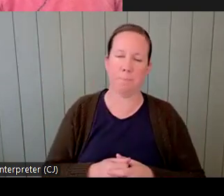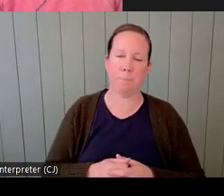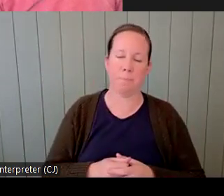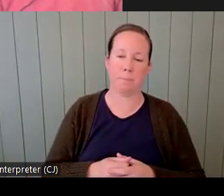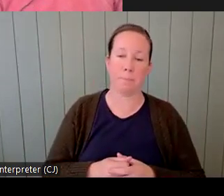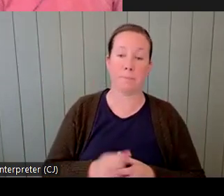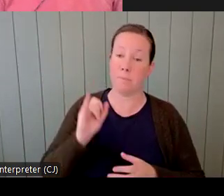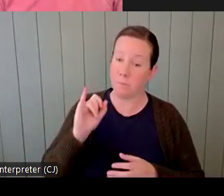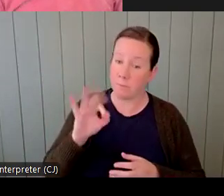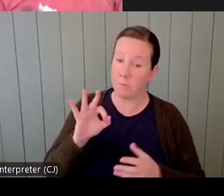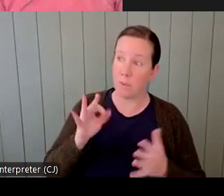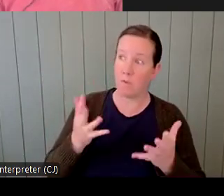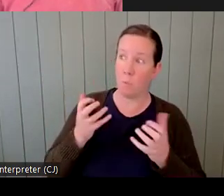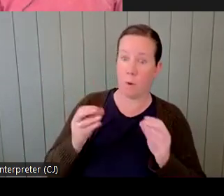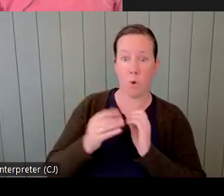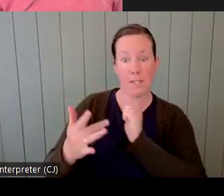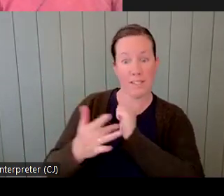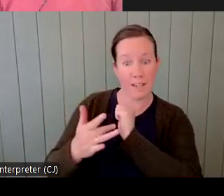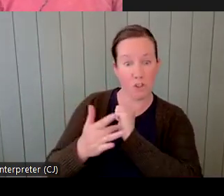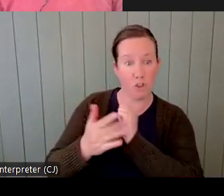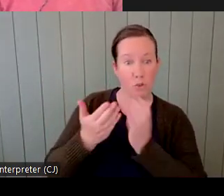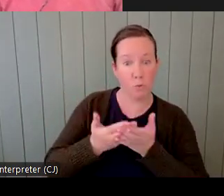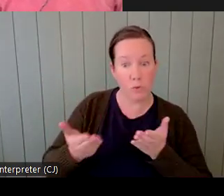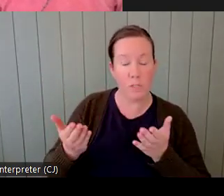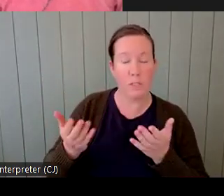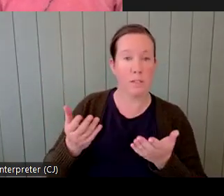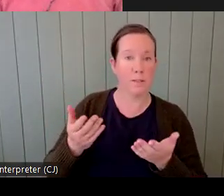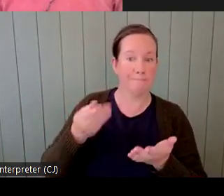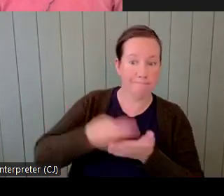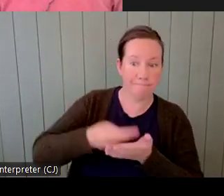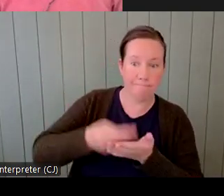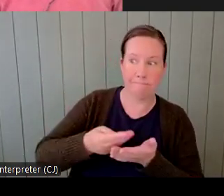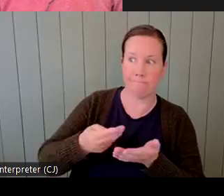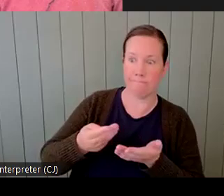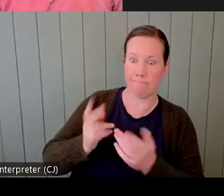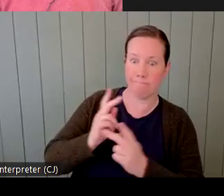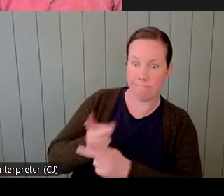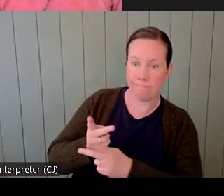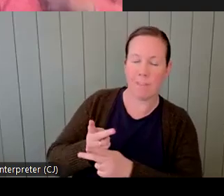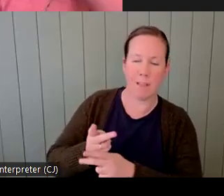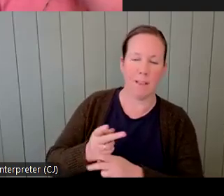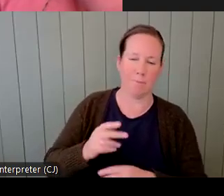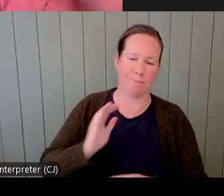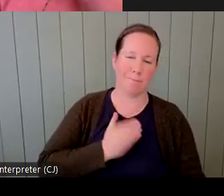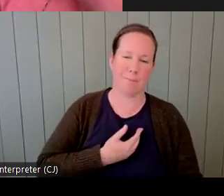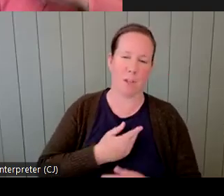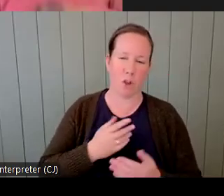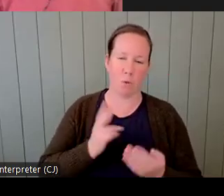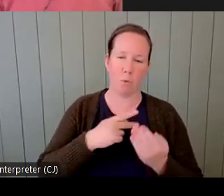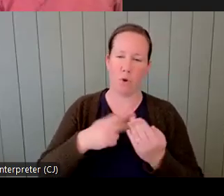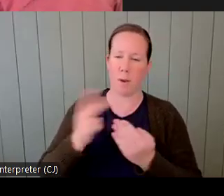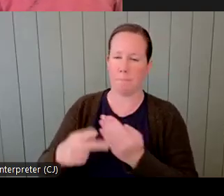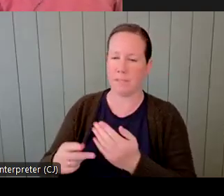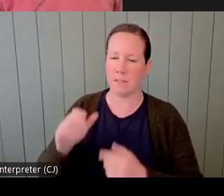technical resources, connections, funding capital and that sort of things, our accelerator programs are a really good place where to